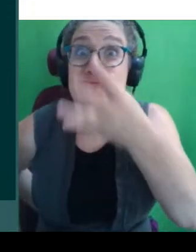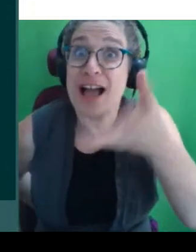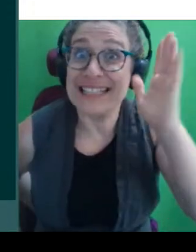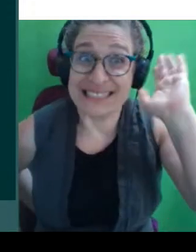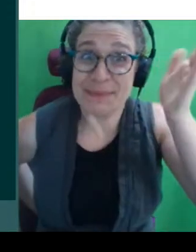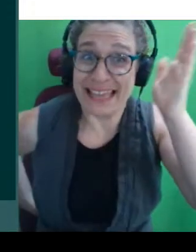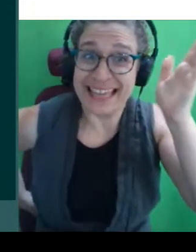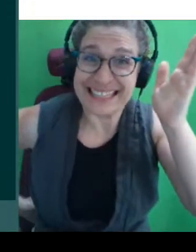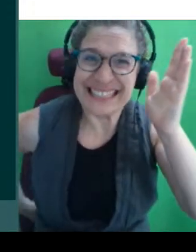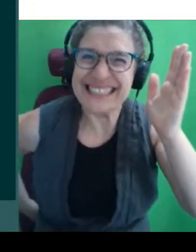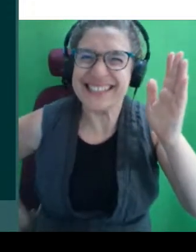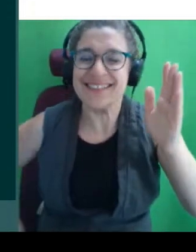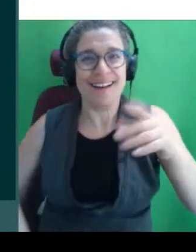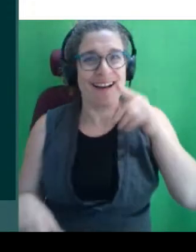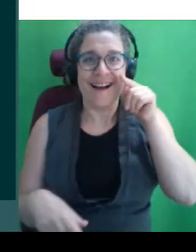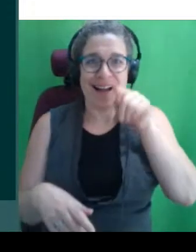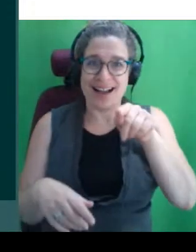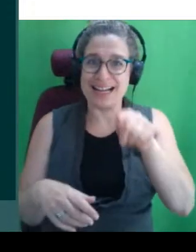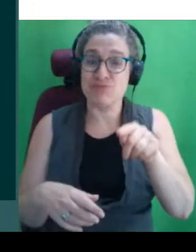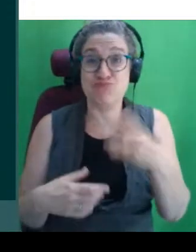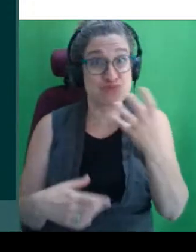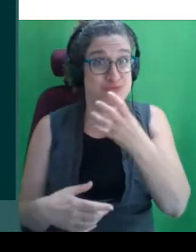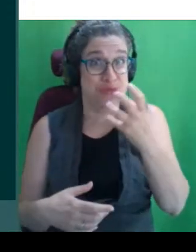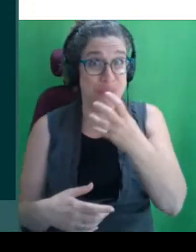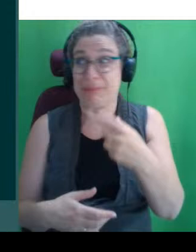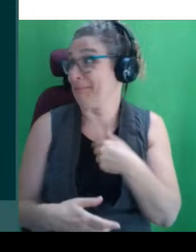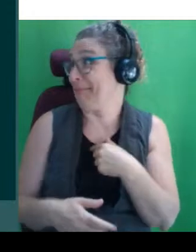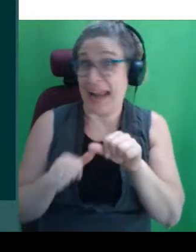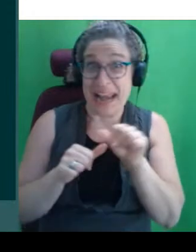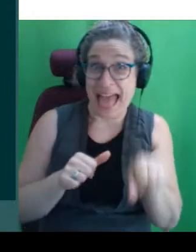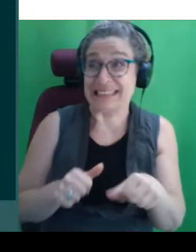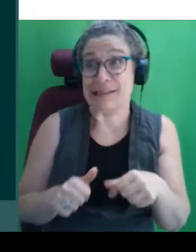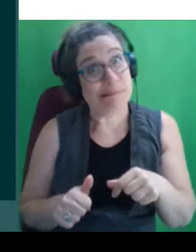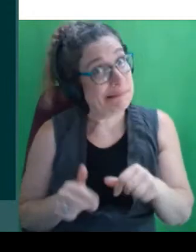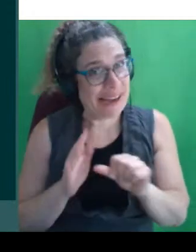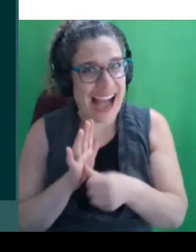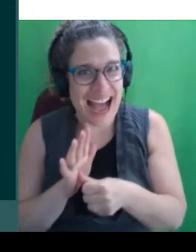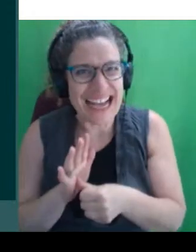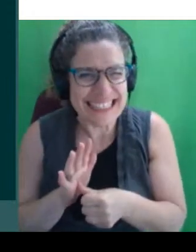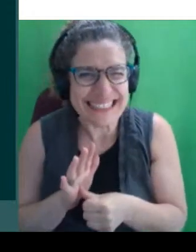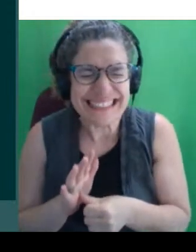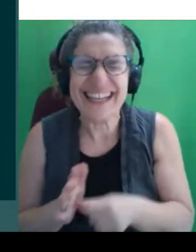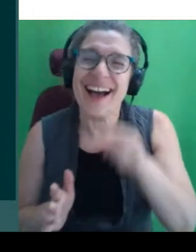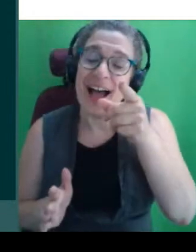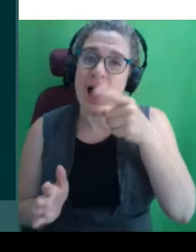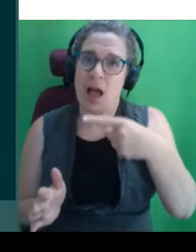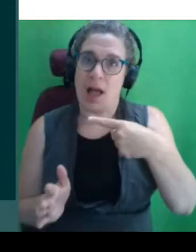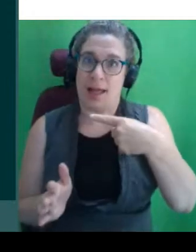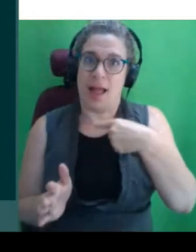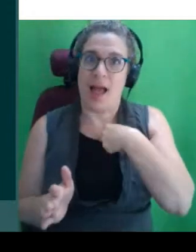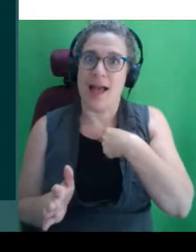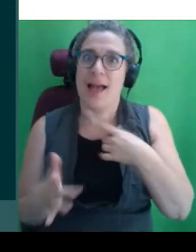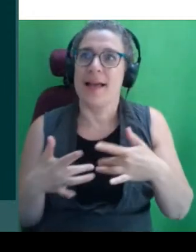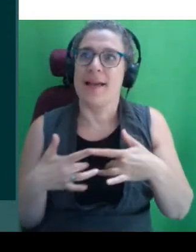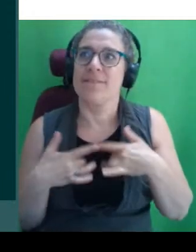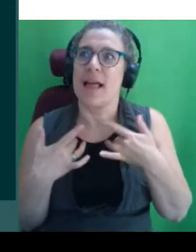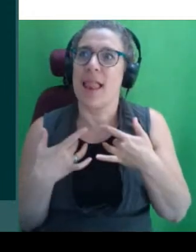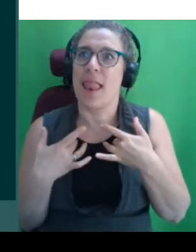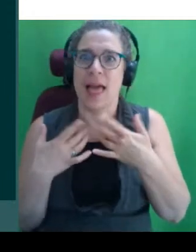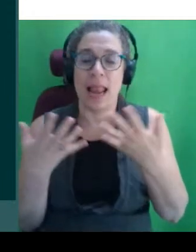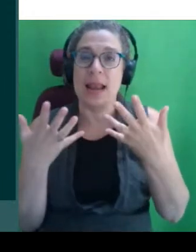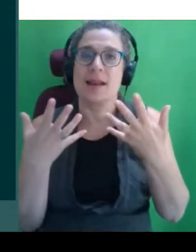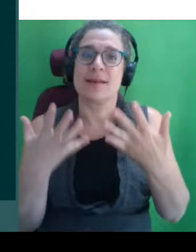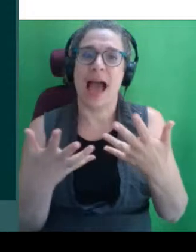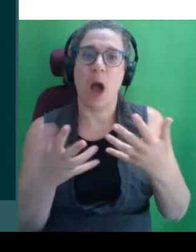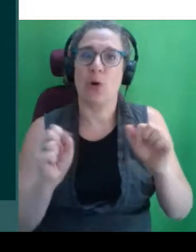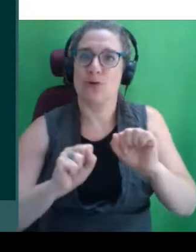they're hard acts to follow. And I'm at that stage where it's just before lunch, etc.